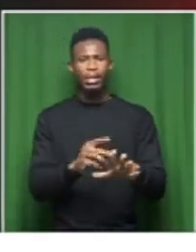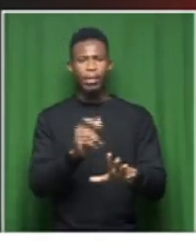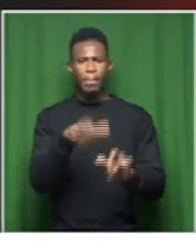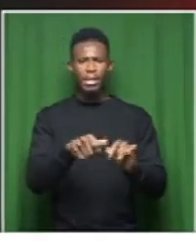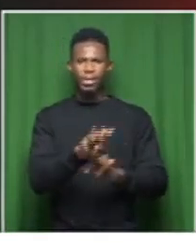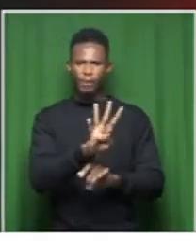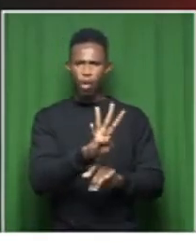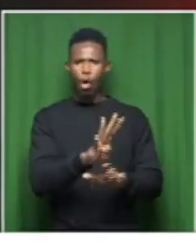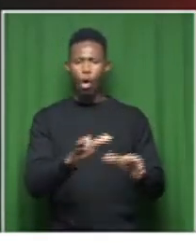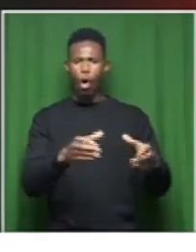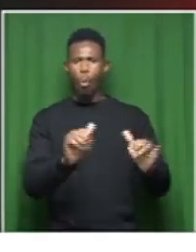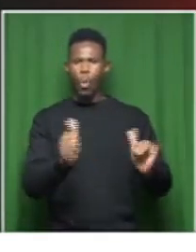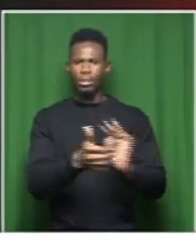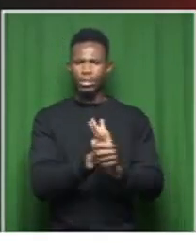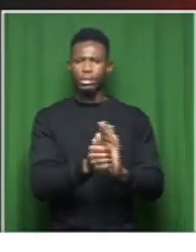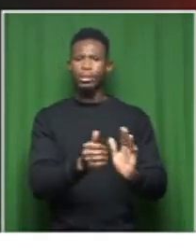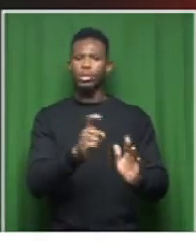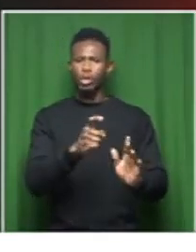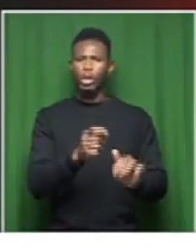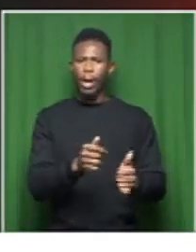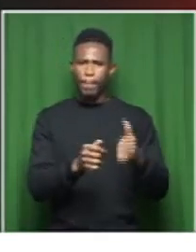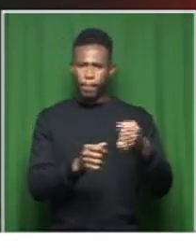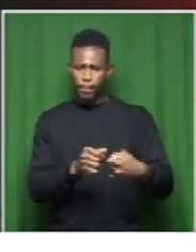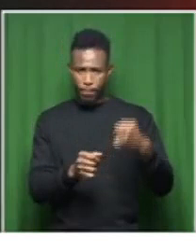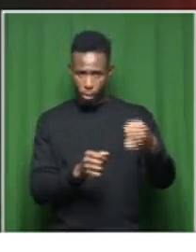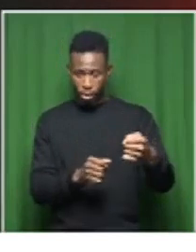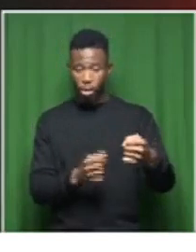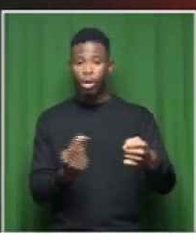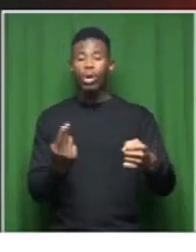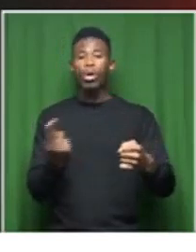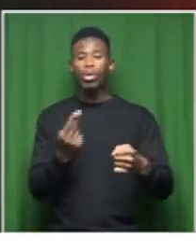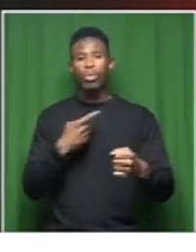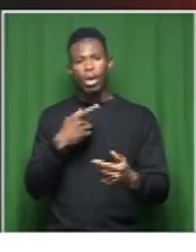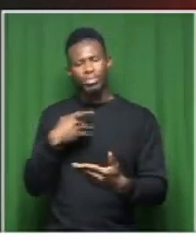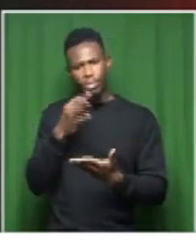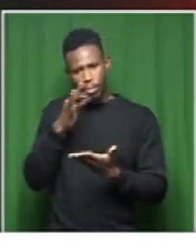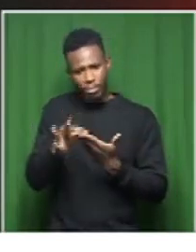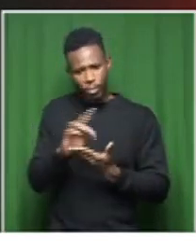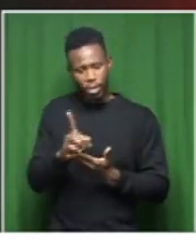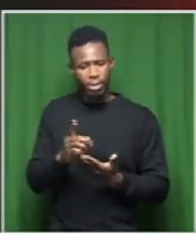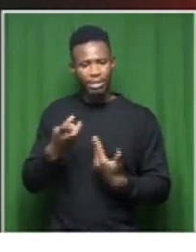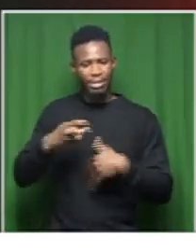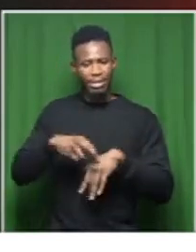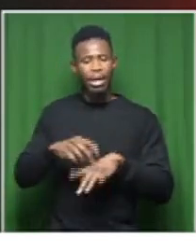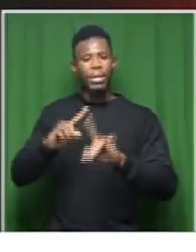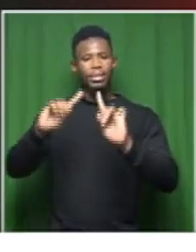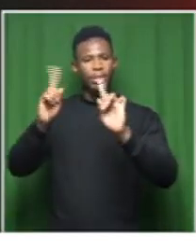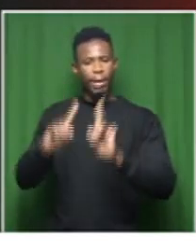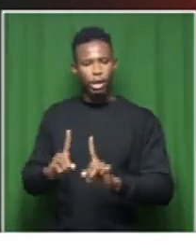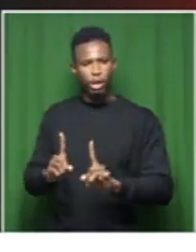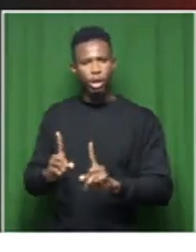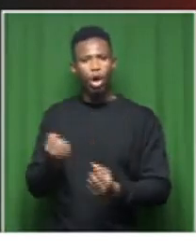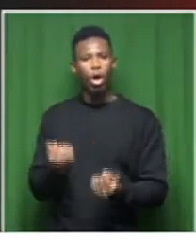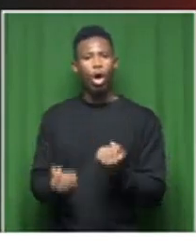saying. But we are also proposing that there must be special immigration